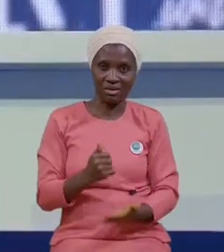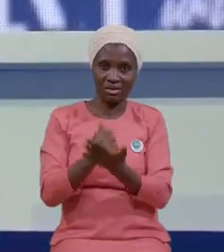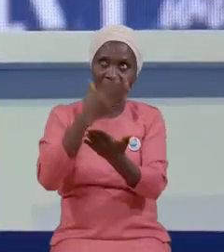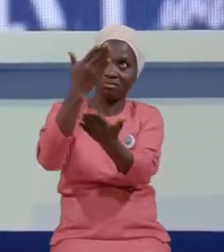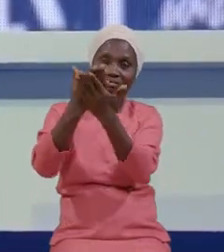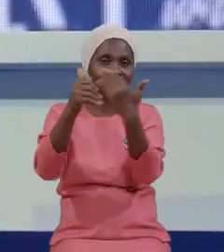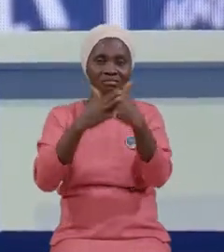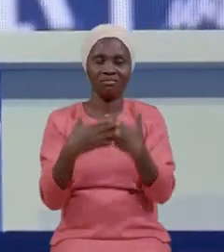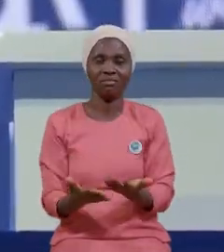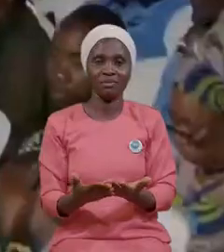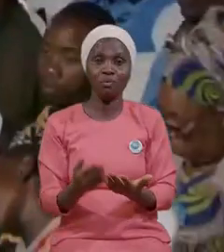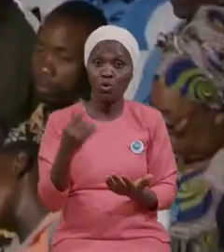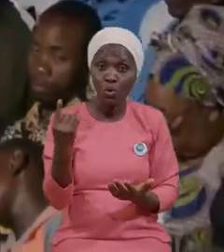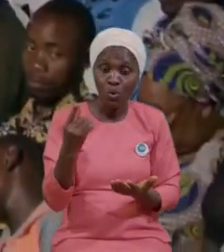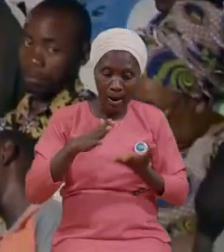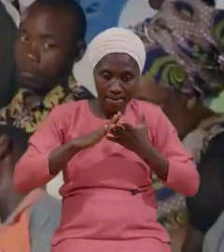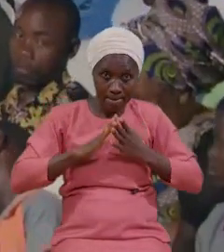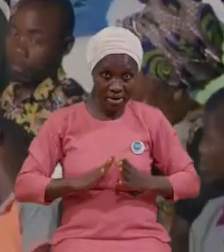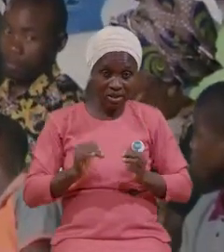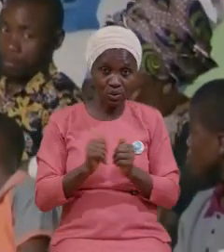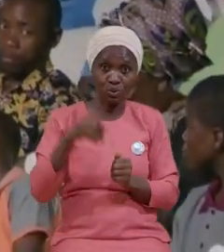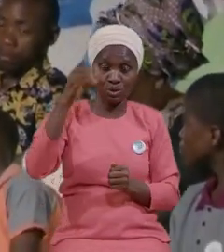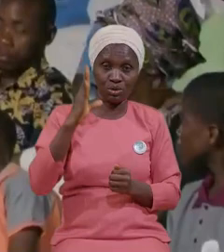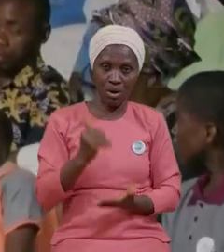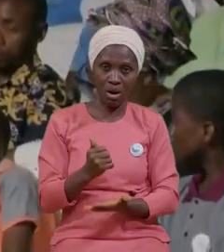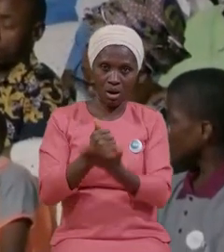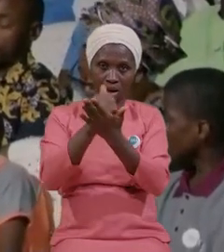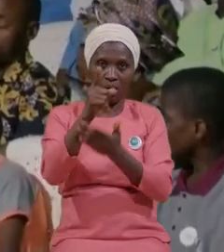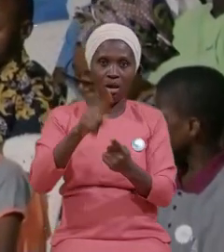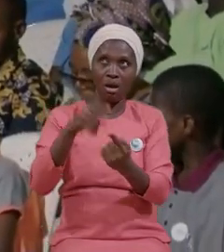Only peace with God gets you to heaven.